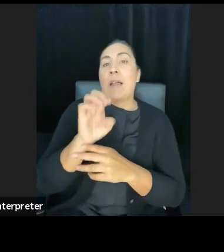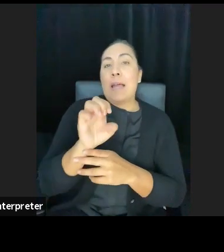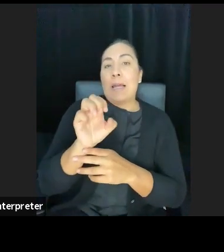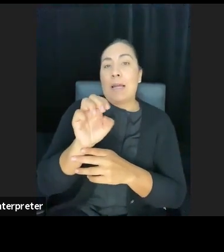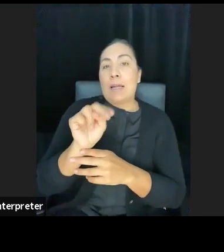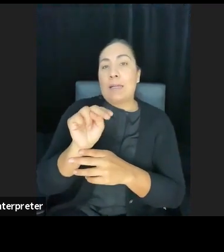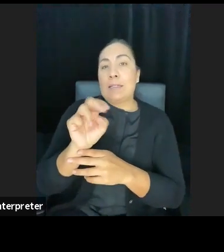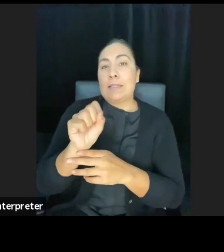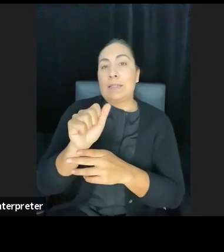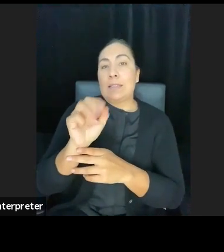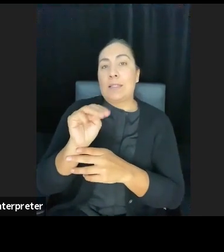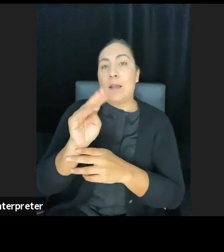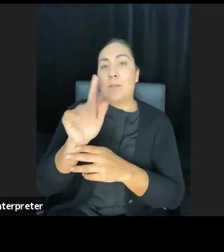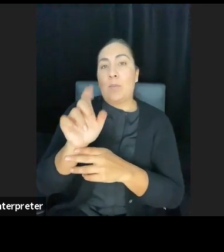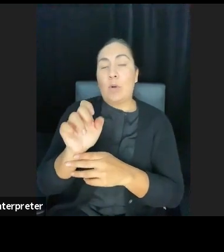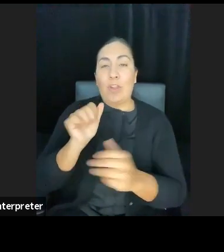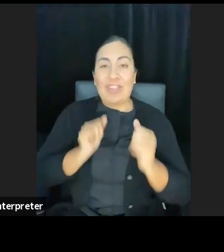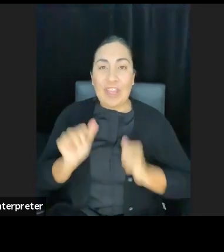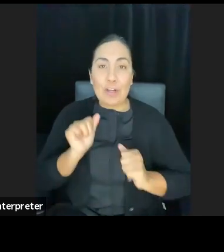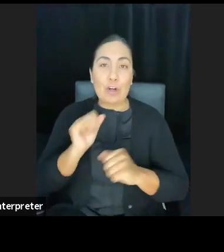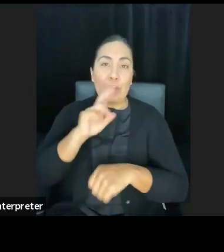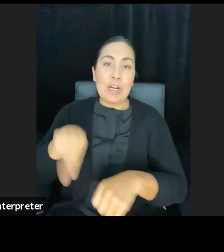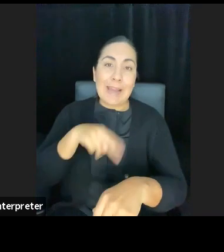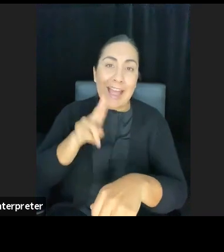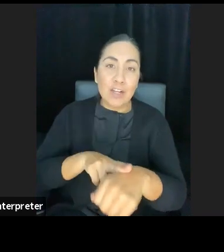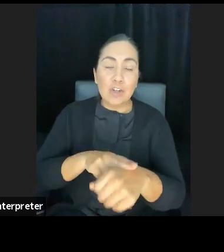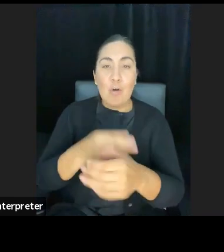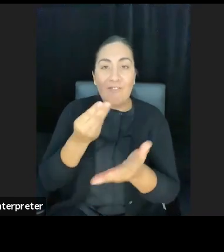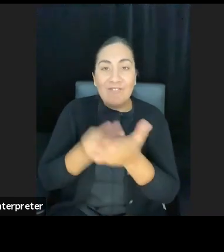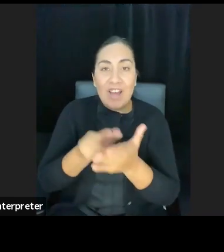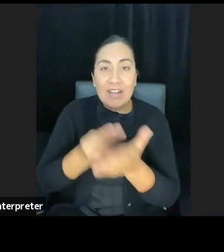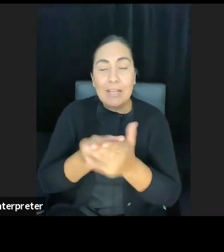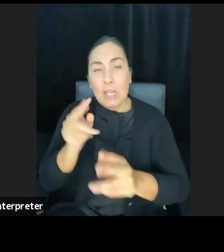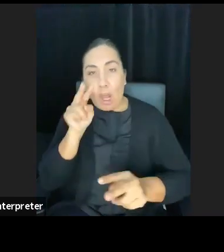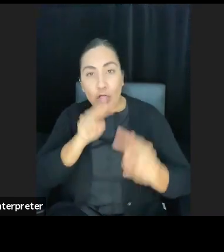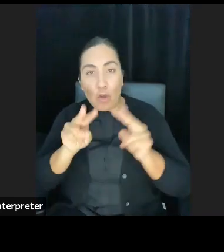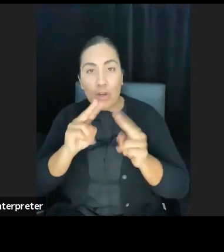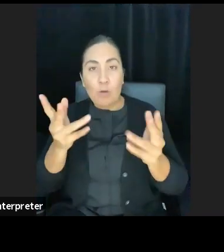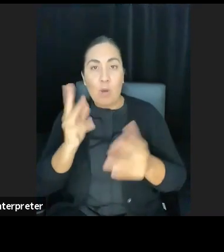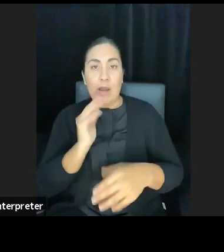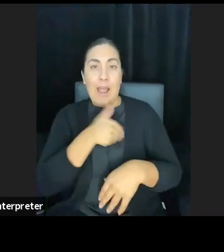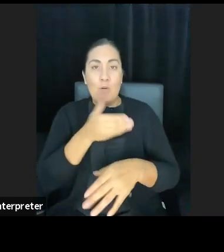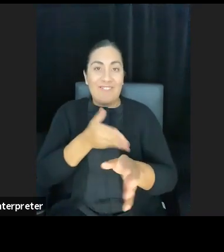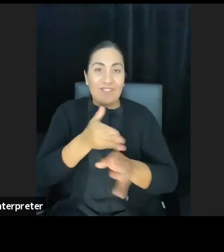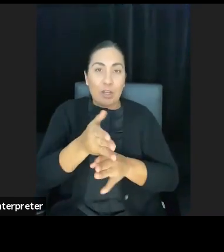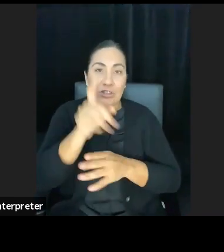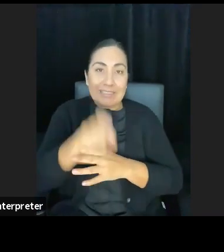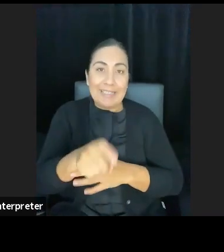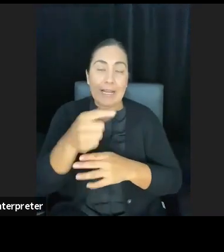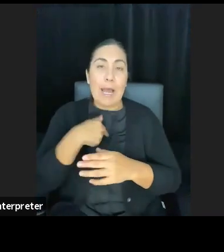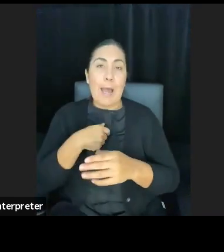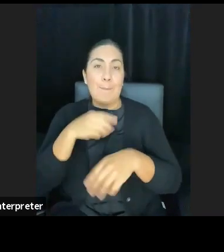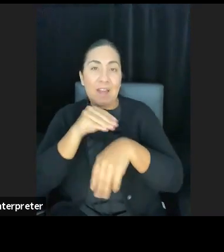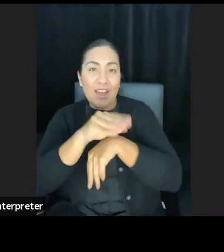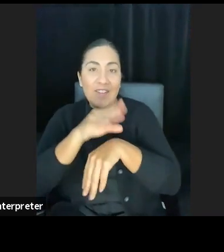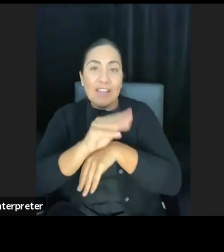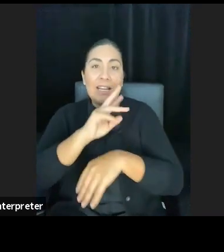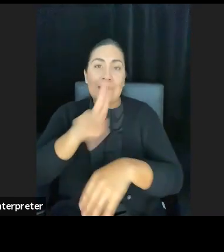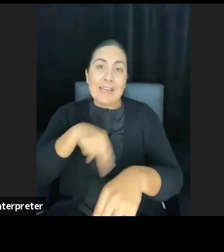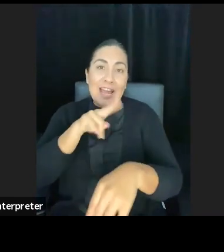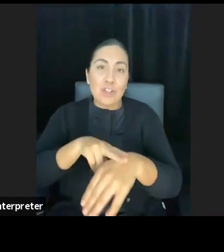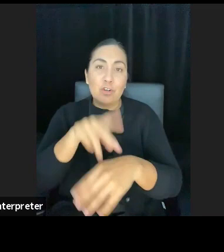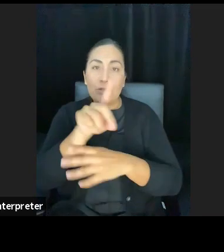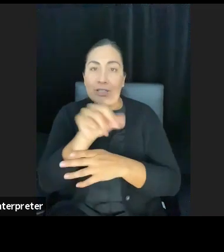national movements for funding, as well as just looking at what our field is going to need. I'm advising the National Disability Theater. I